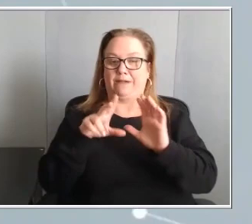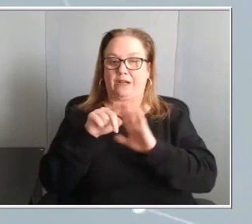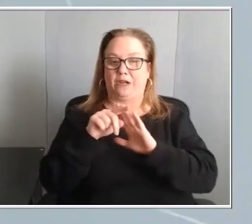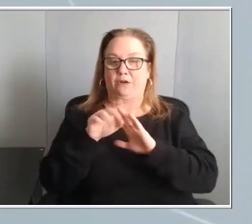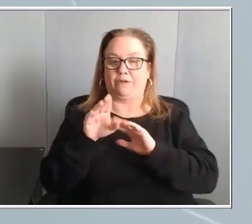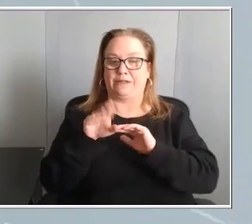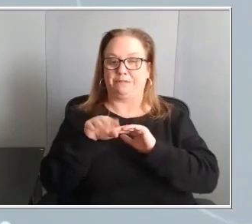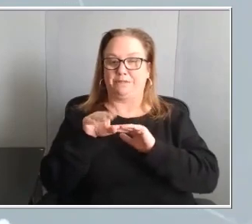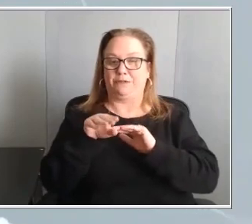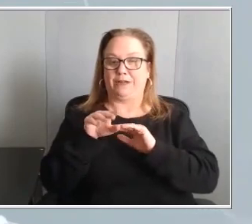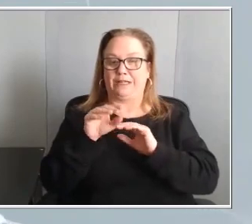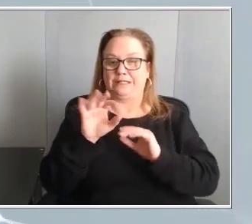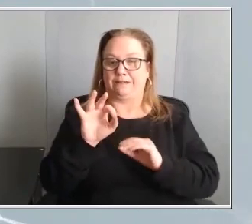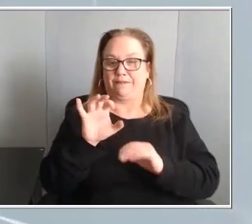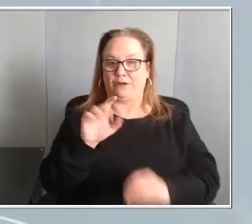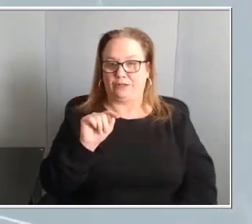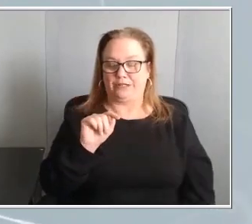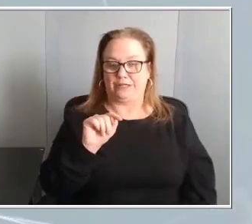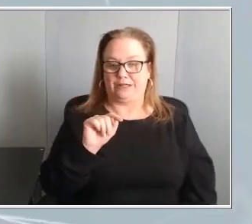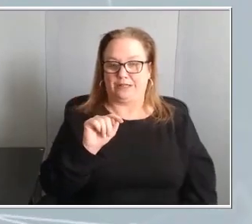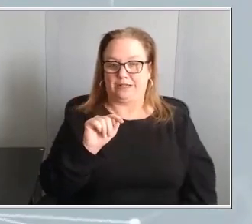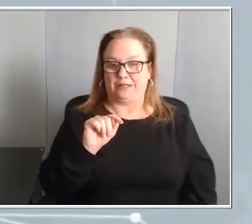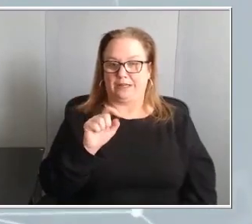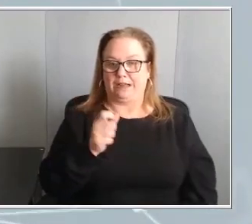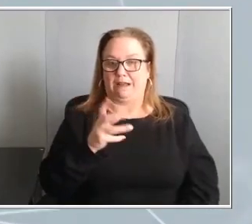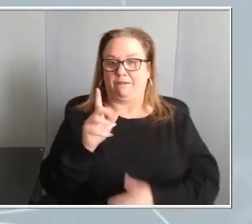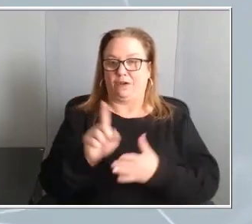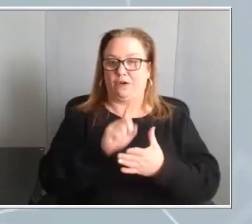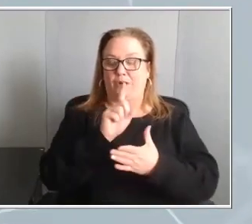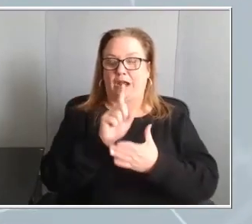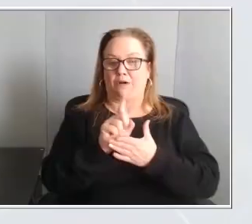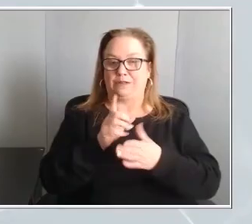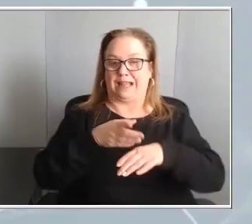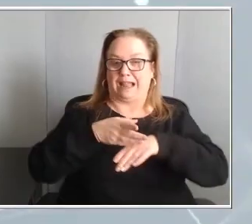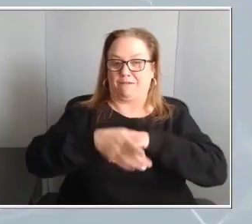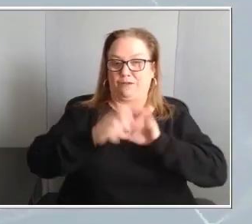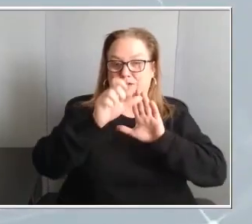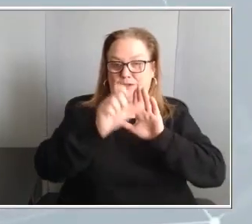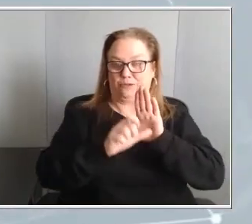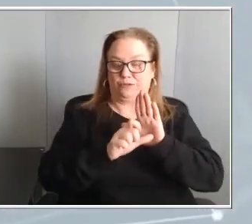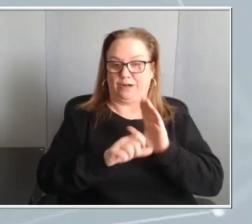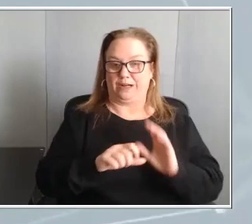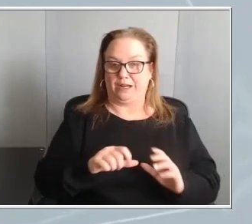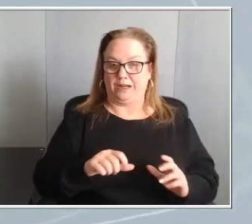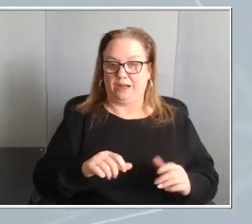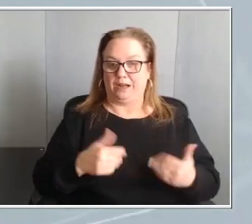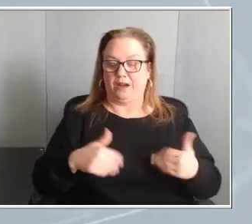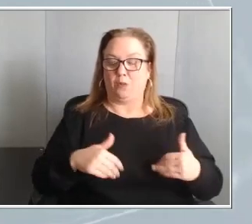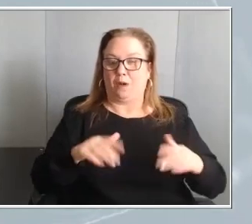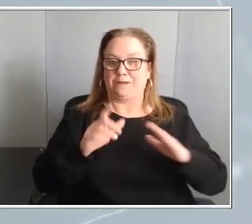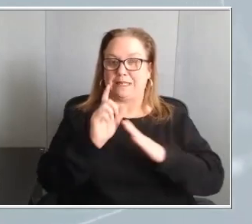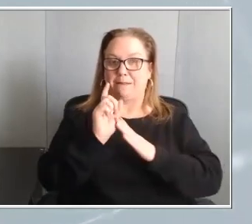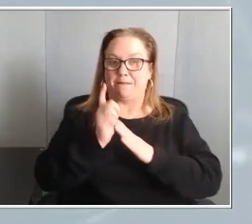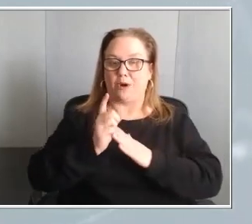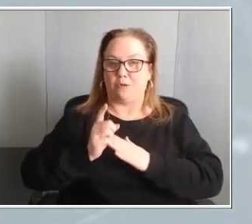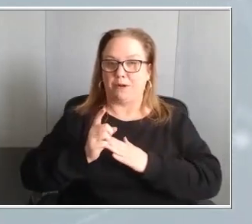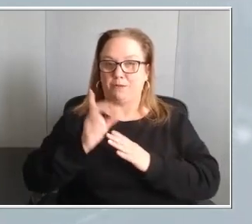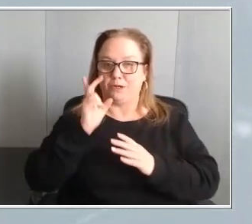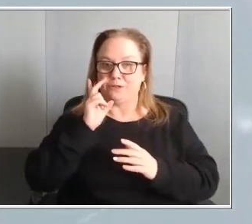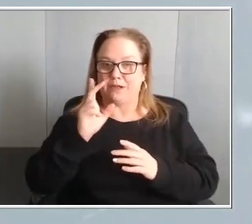foot. This was just a few hours after thrombectomy. What was that moment like when you saw his foot